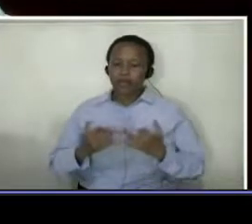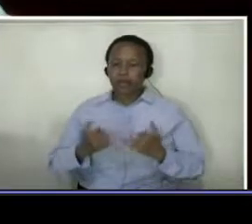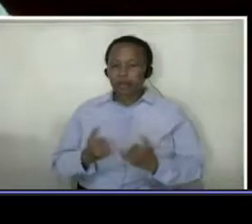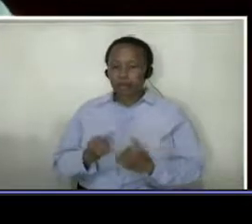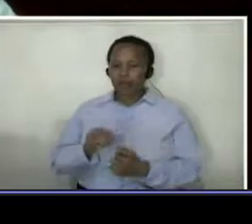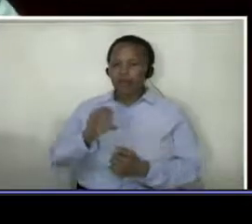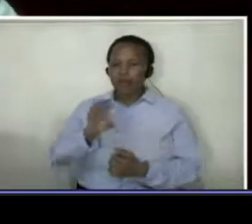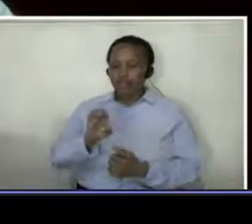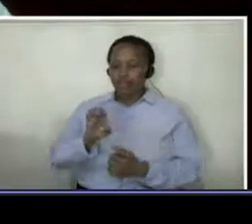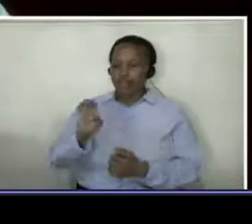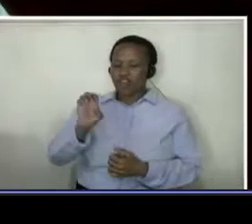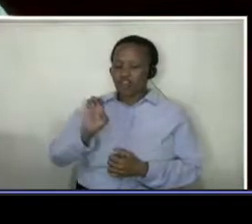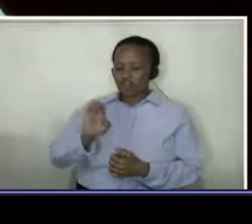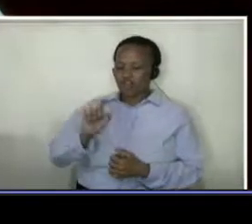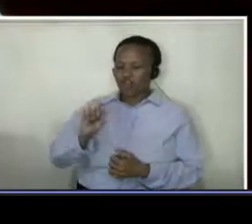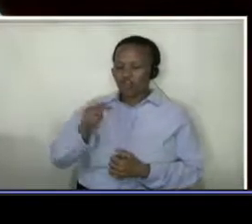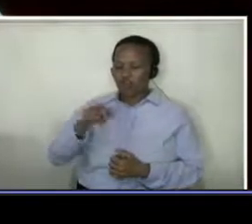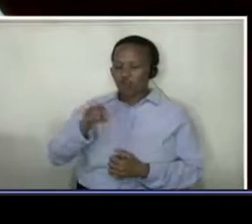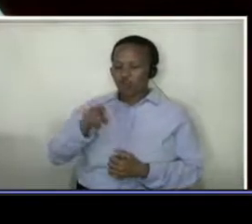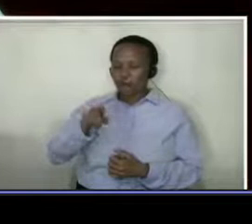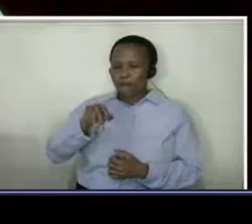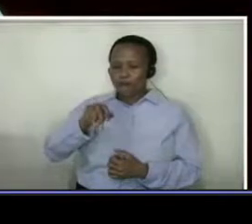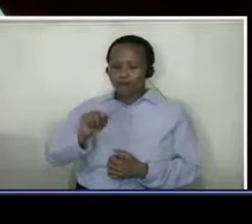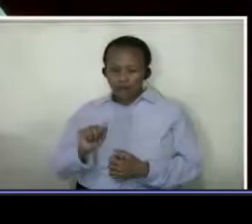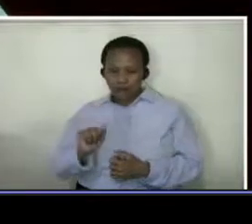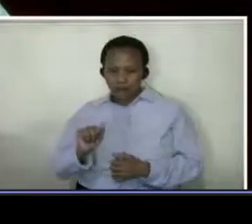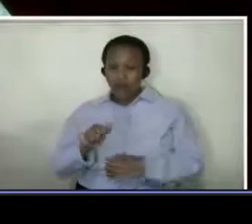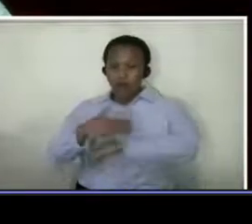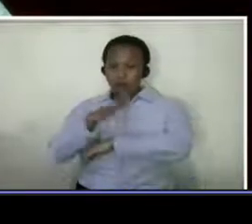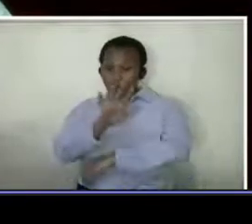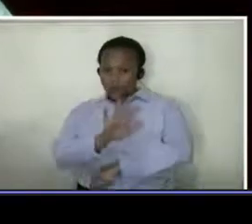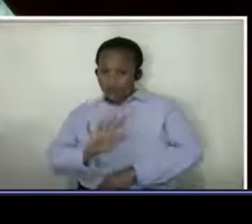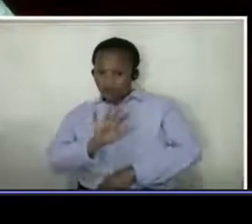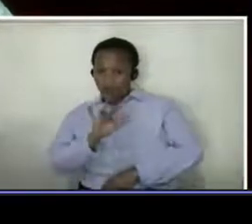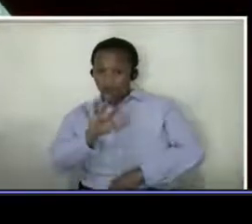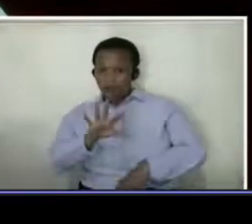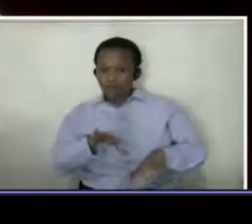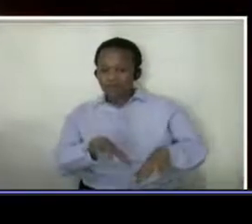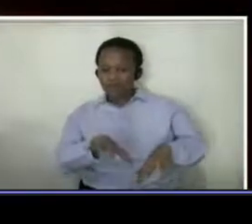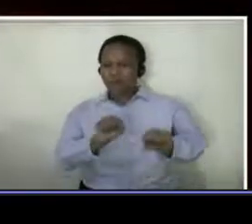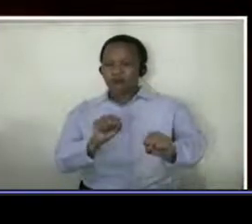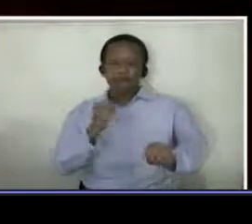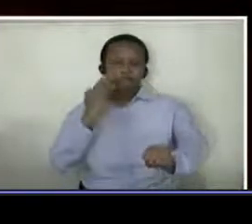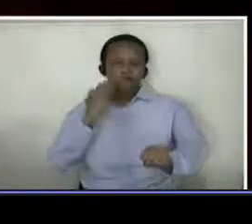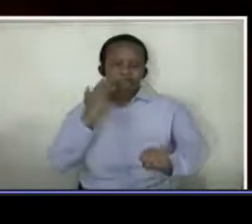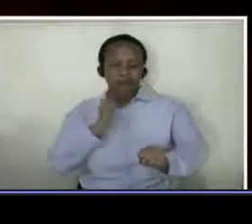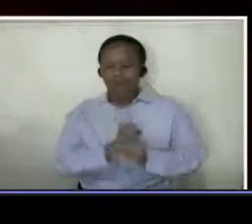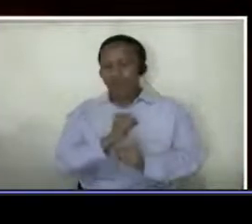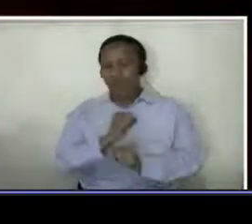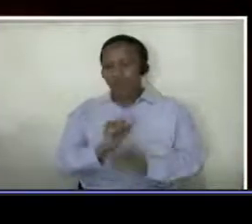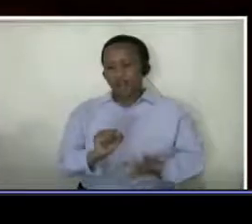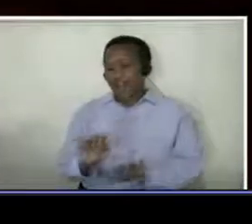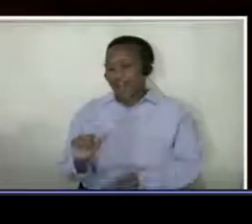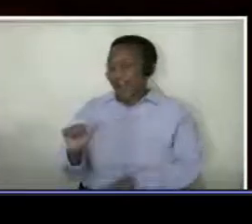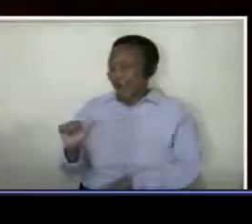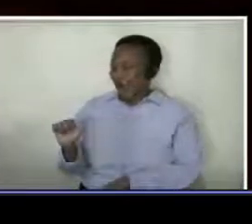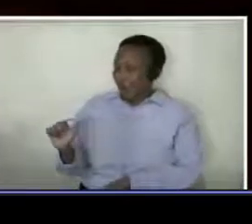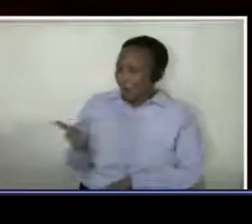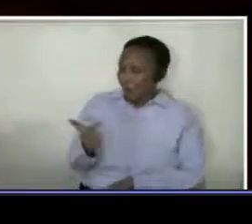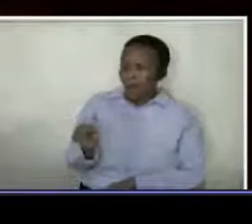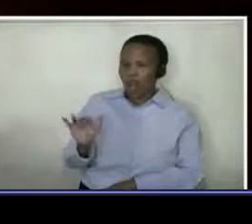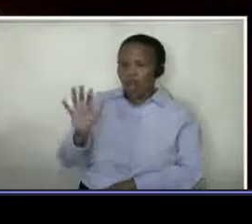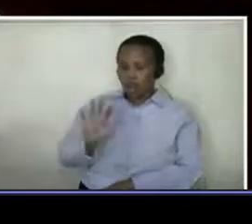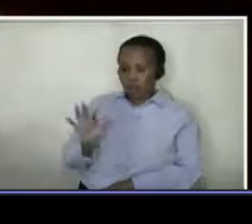being the only country in Africa never to have been colonized. The rest of Africa has been subjected to a variety